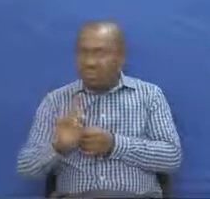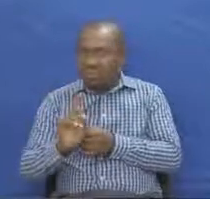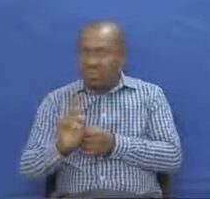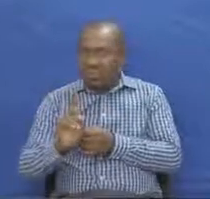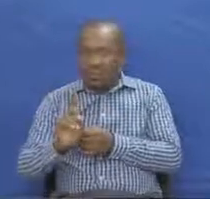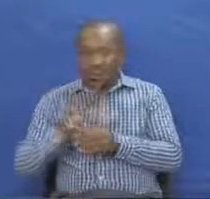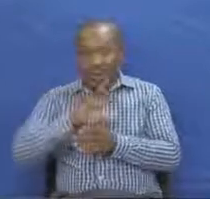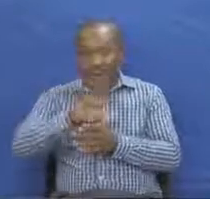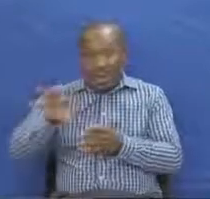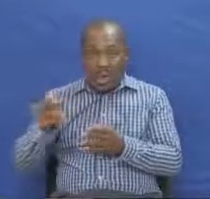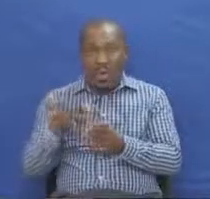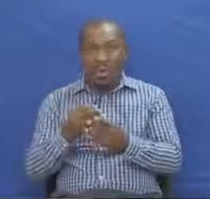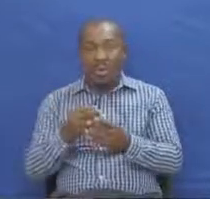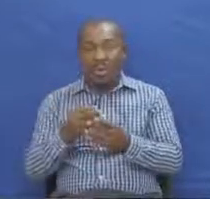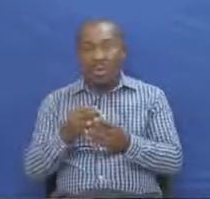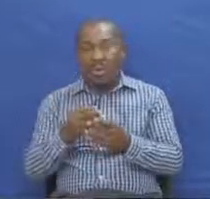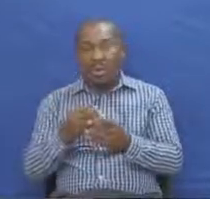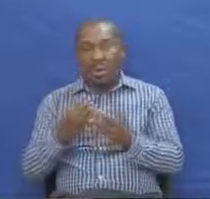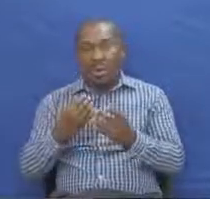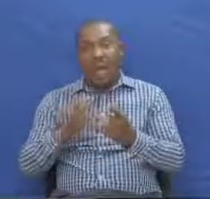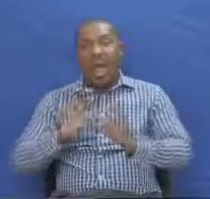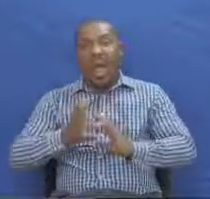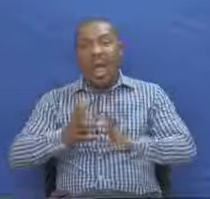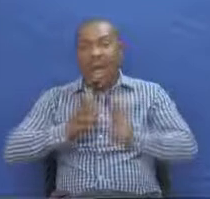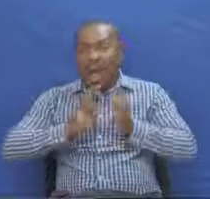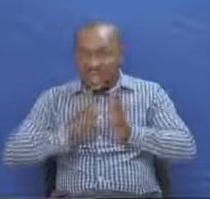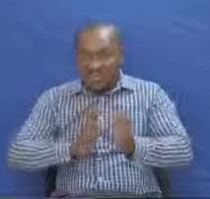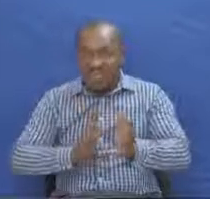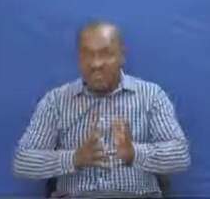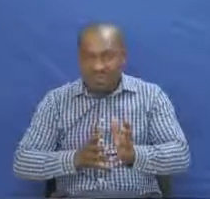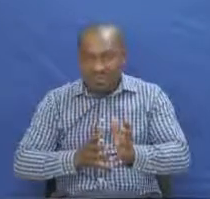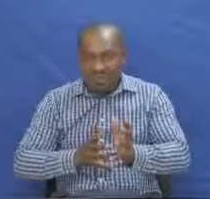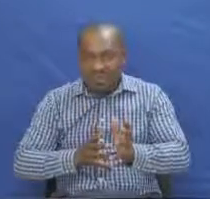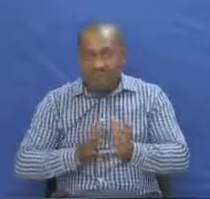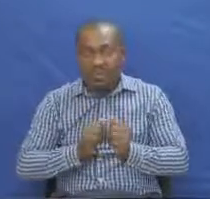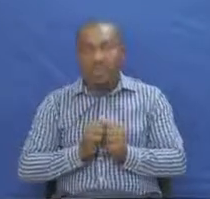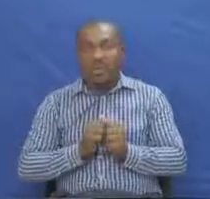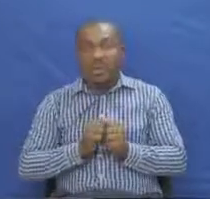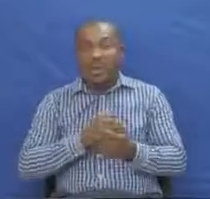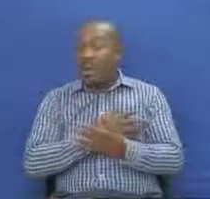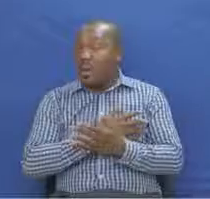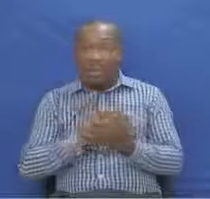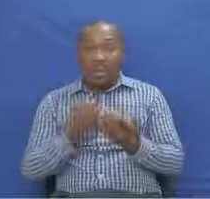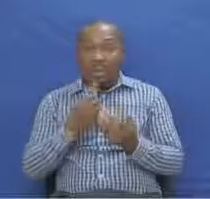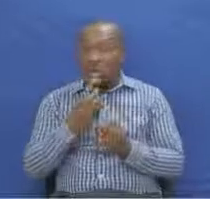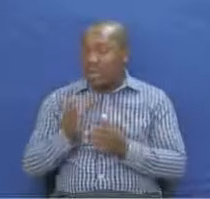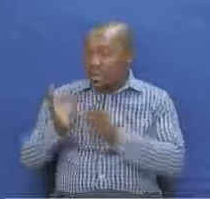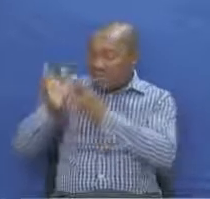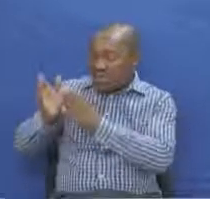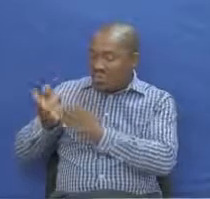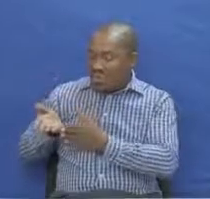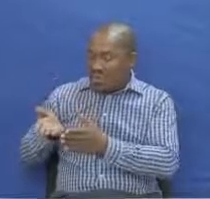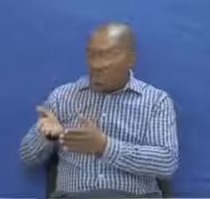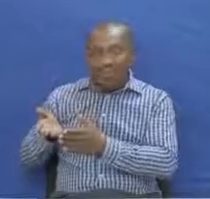that in a human head there is active dividing of cells, and cells tend to enlarge and